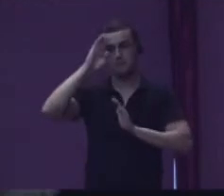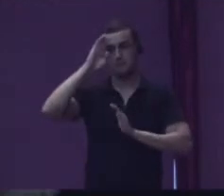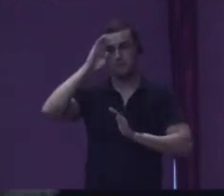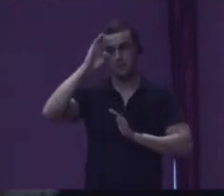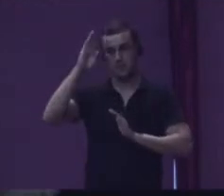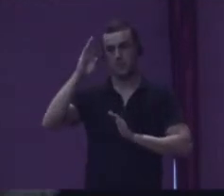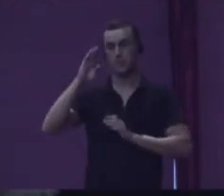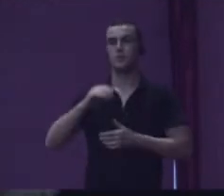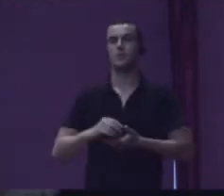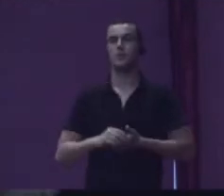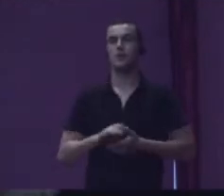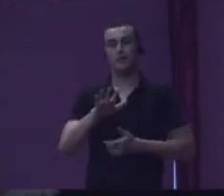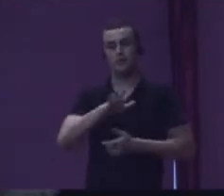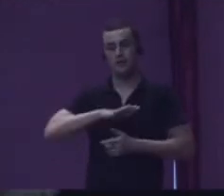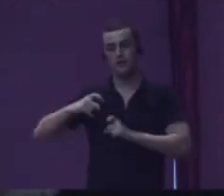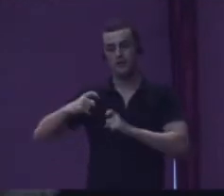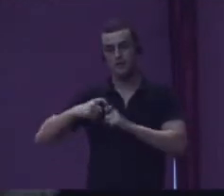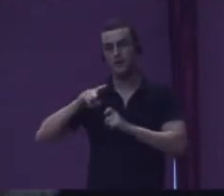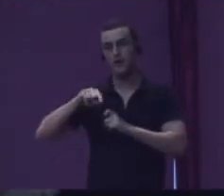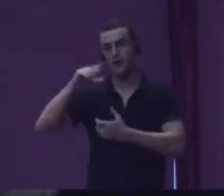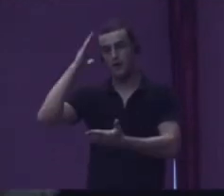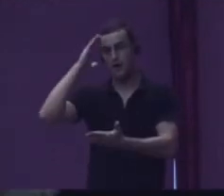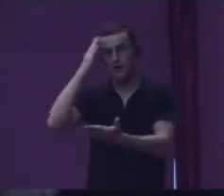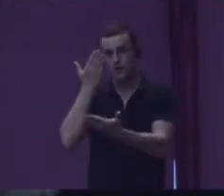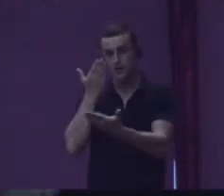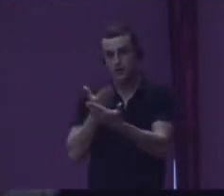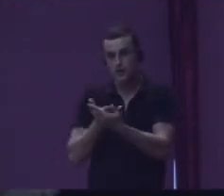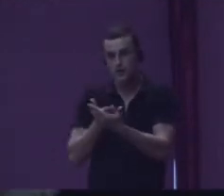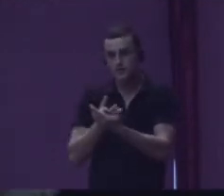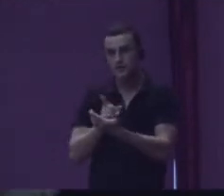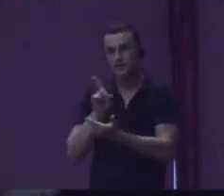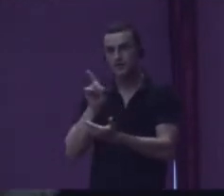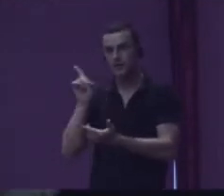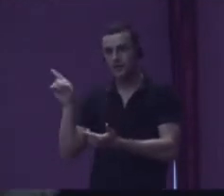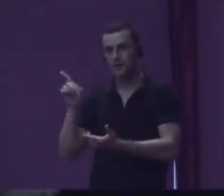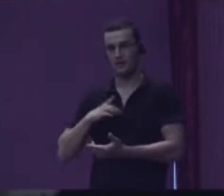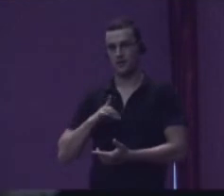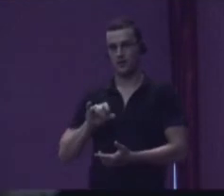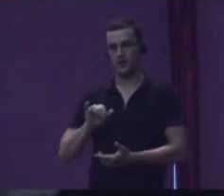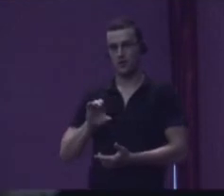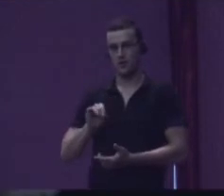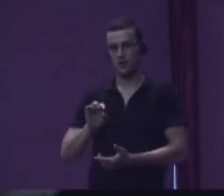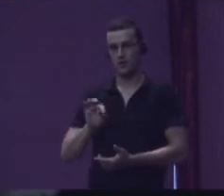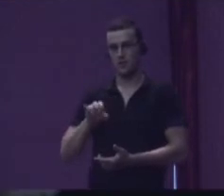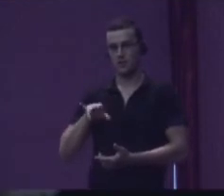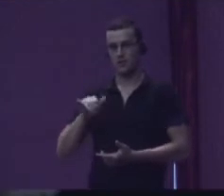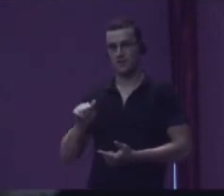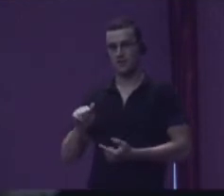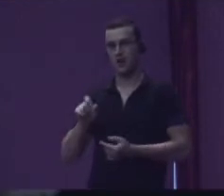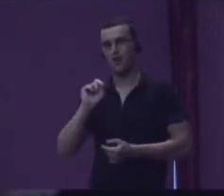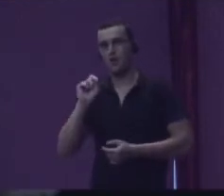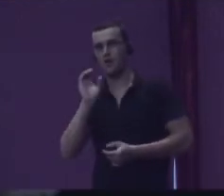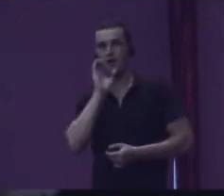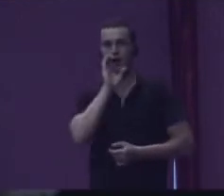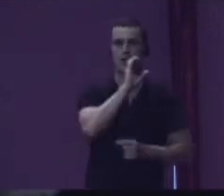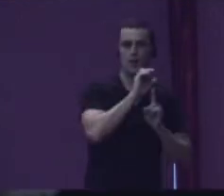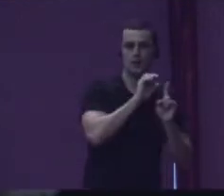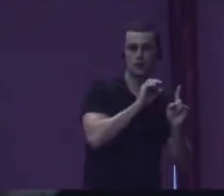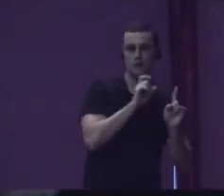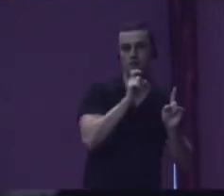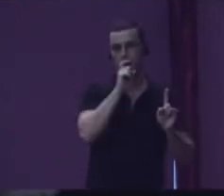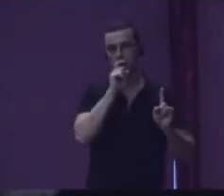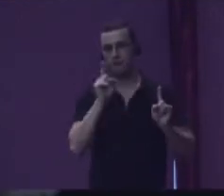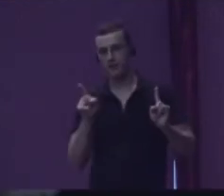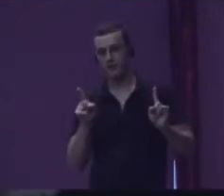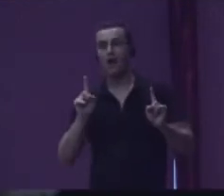the hot-cold dichotomy or continuum, which comes from the Spanish. I